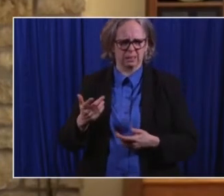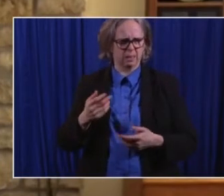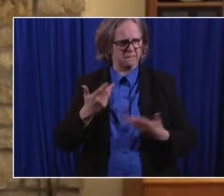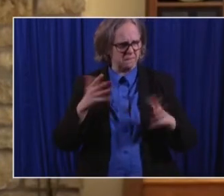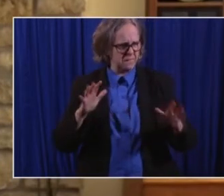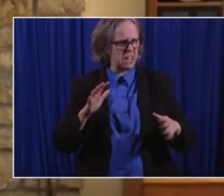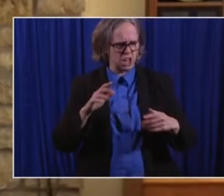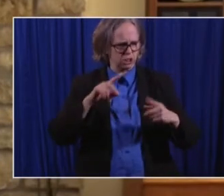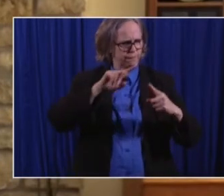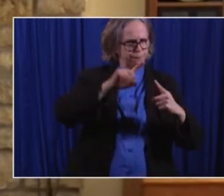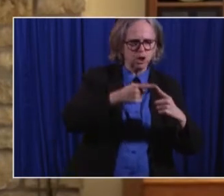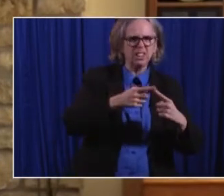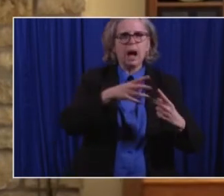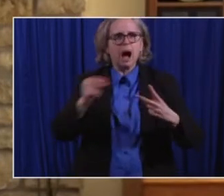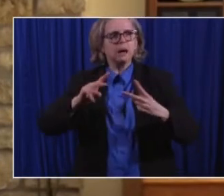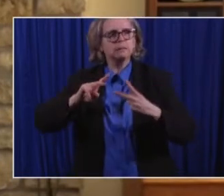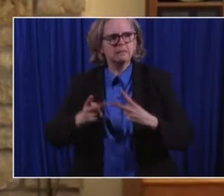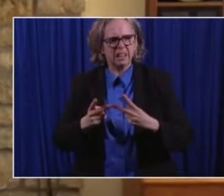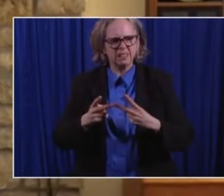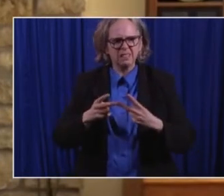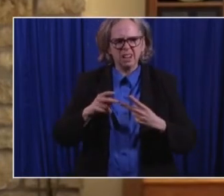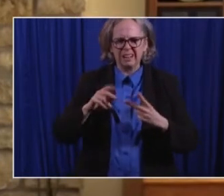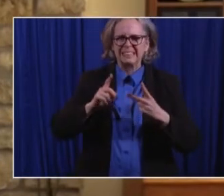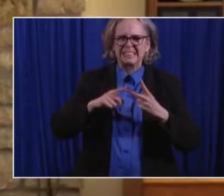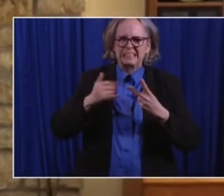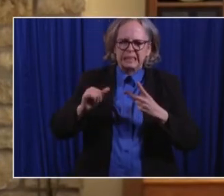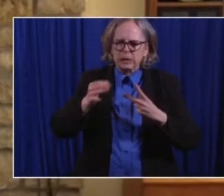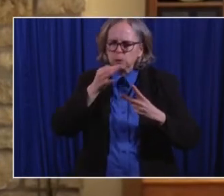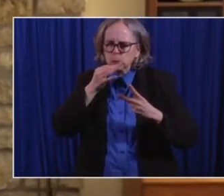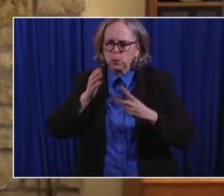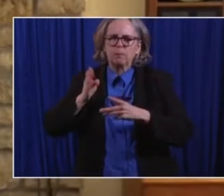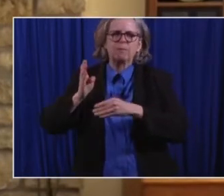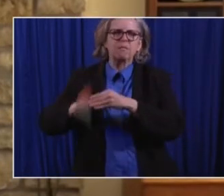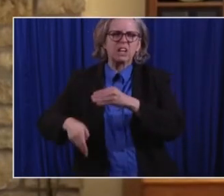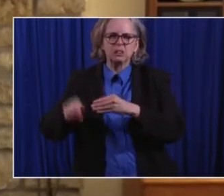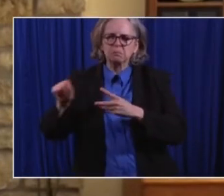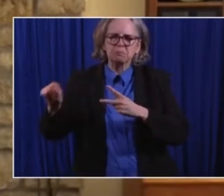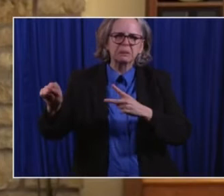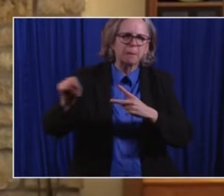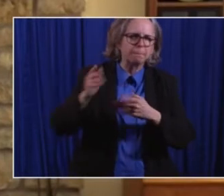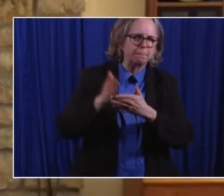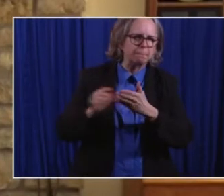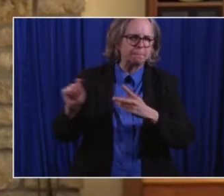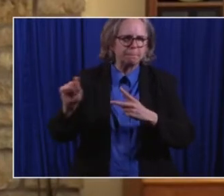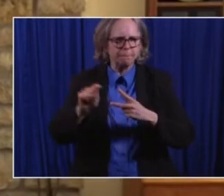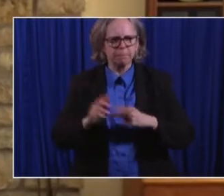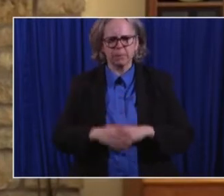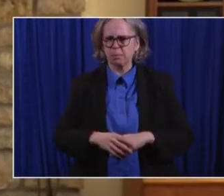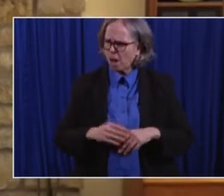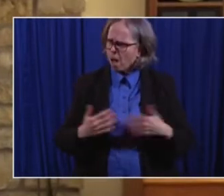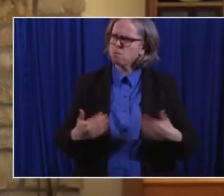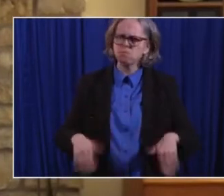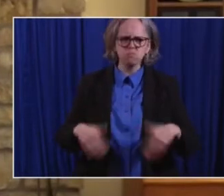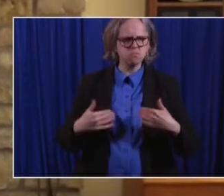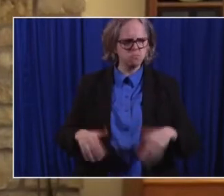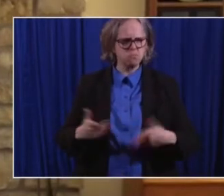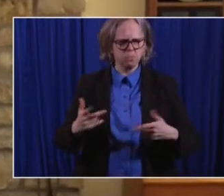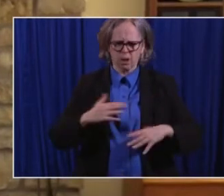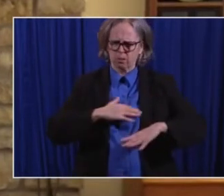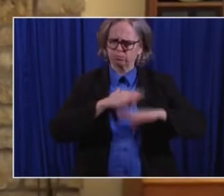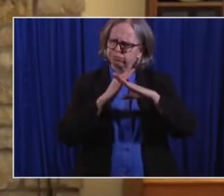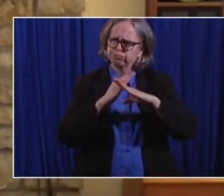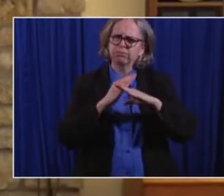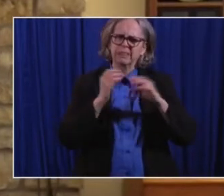the next several weeks. By providing these vaccines to our teachers and to other school